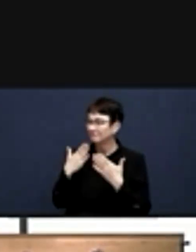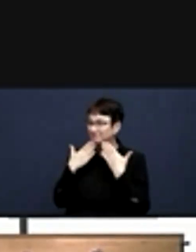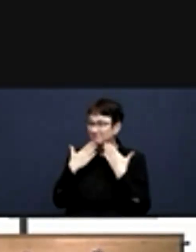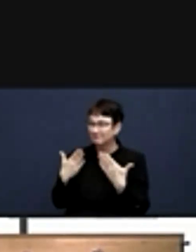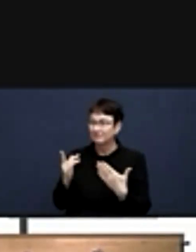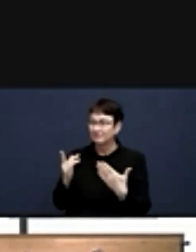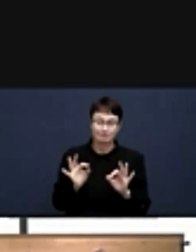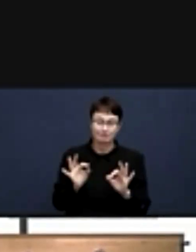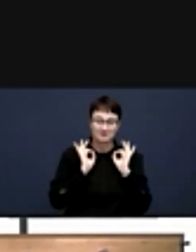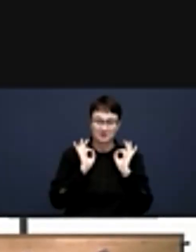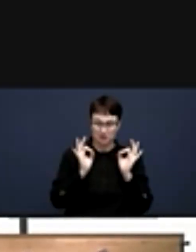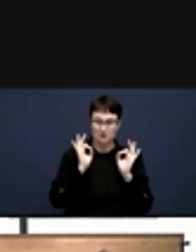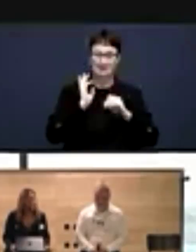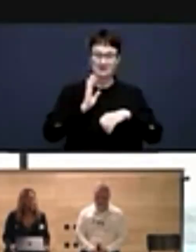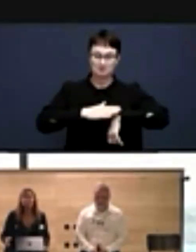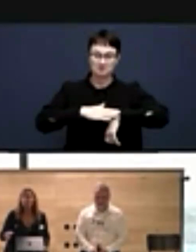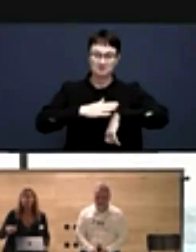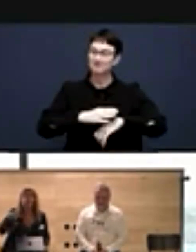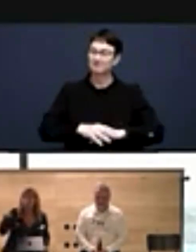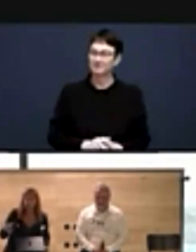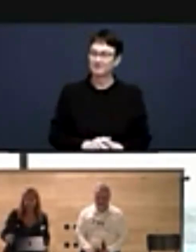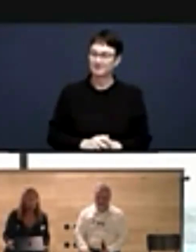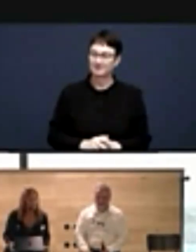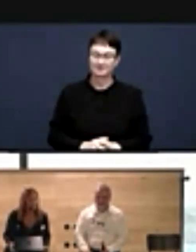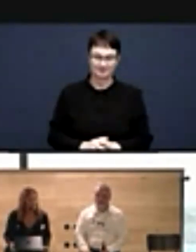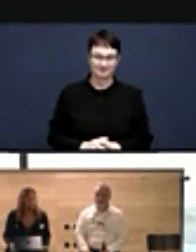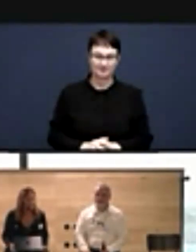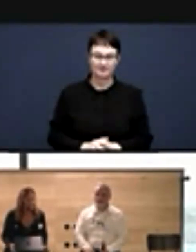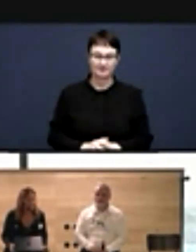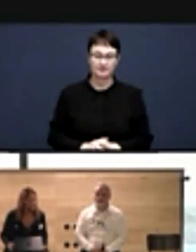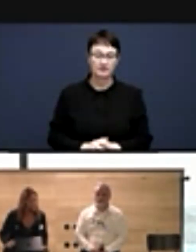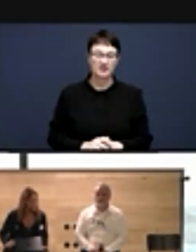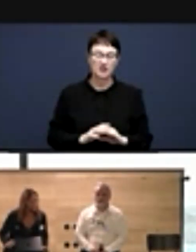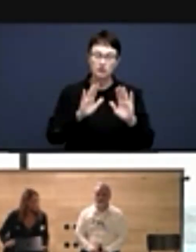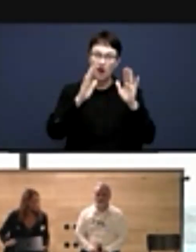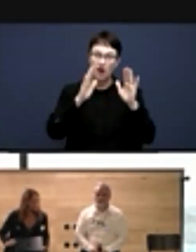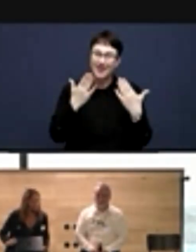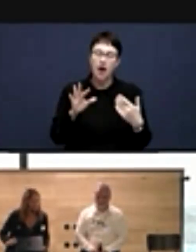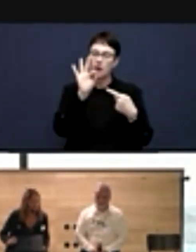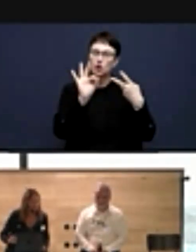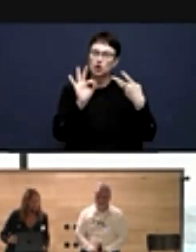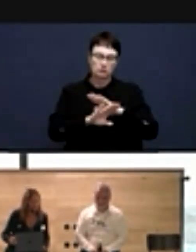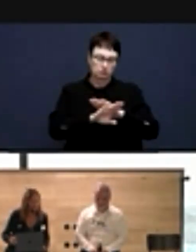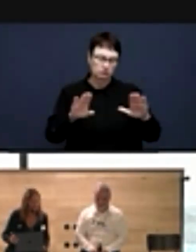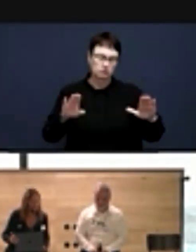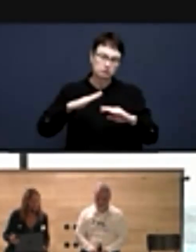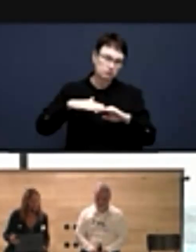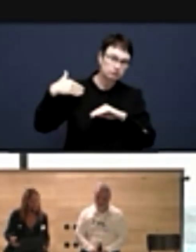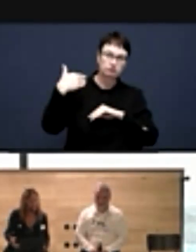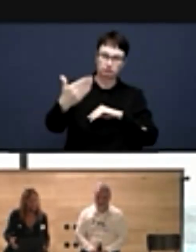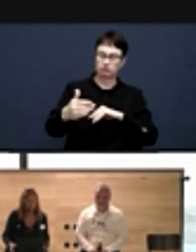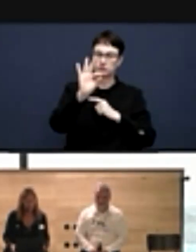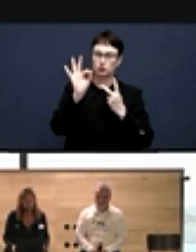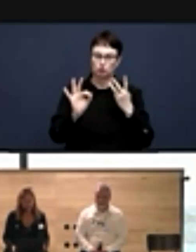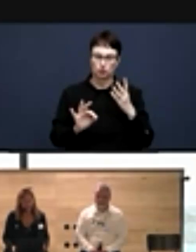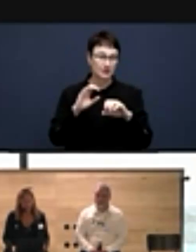So now we will collect all the questions in the end, and now we move to Italy. Daniele